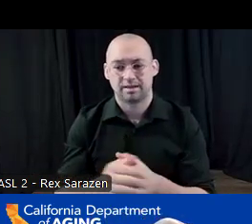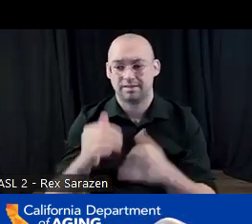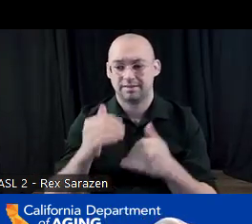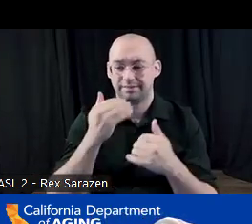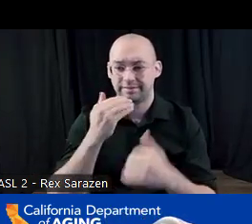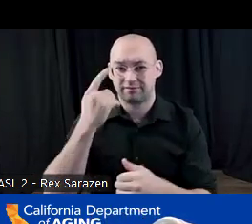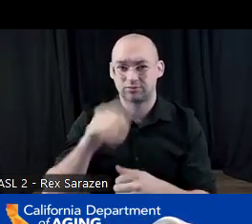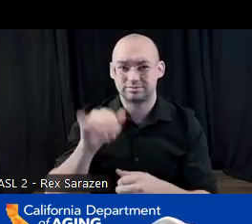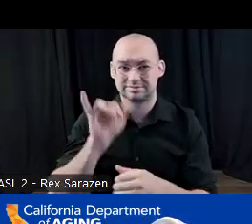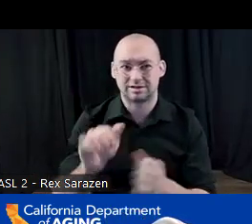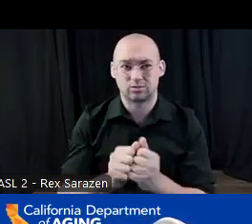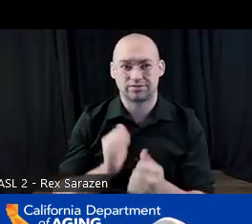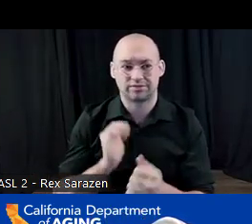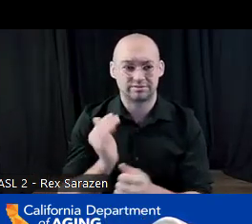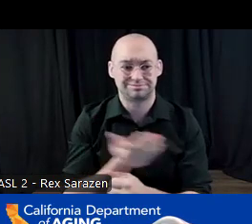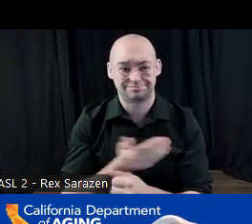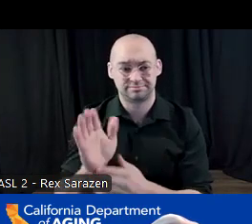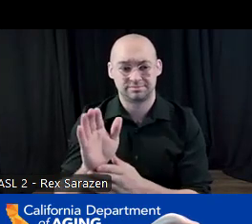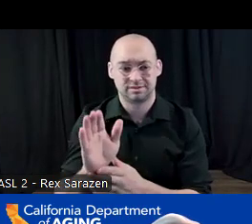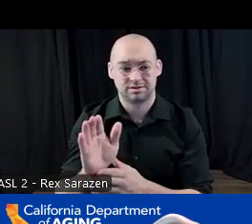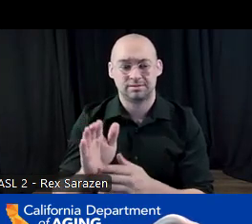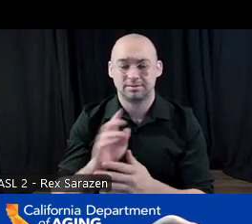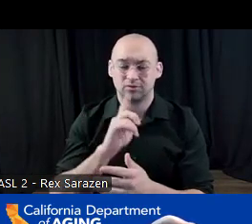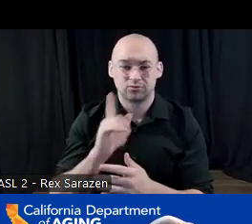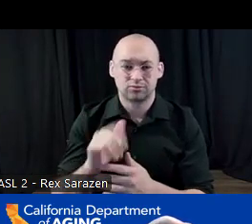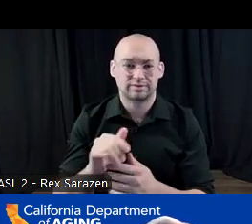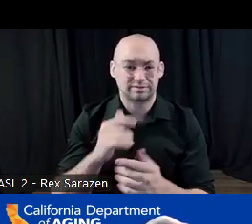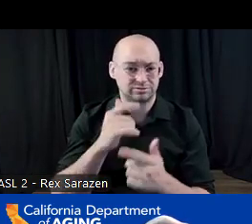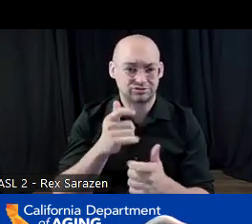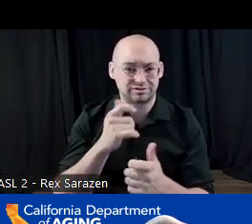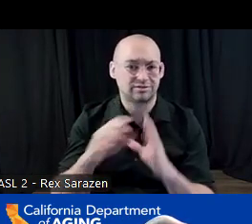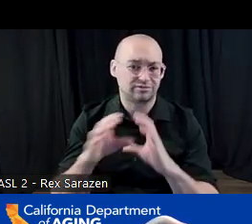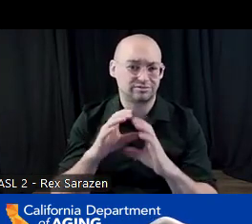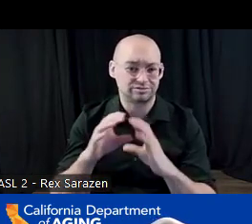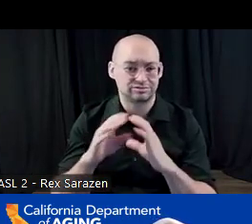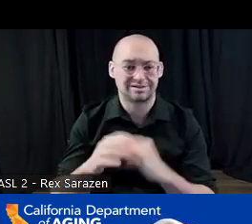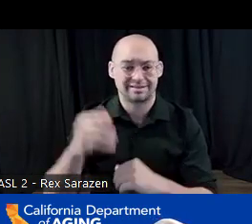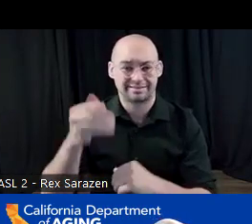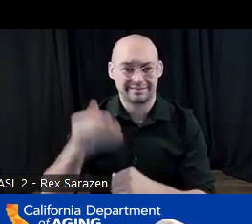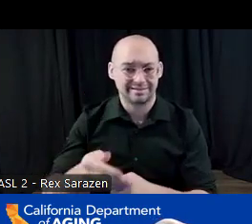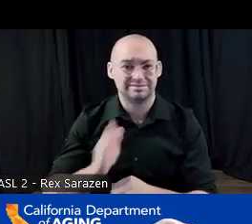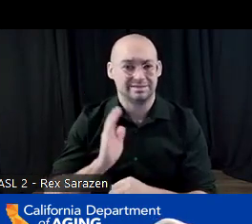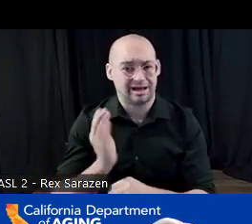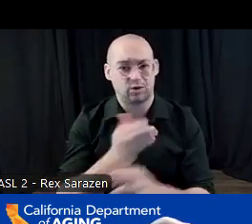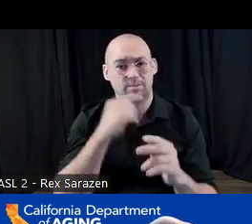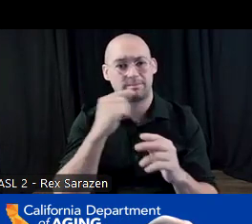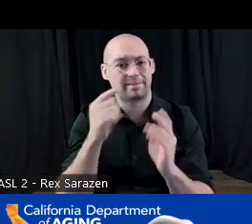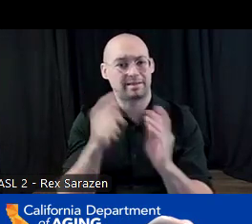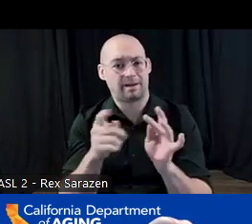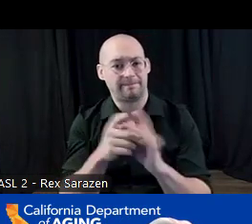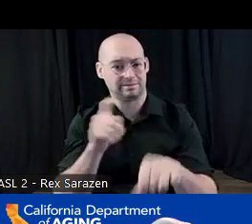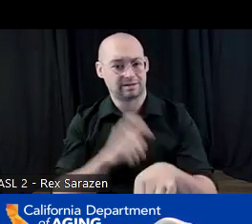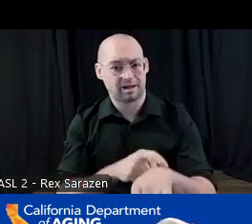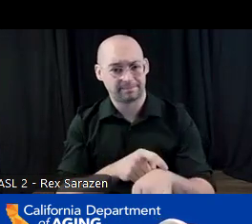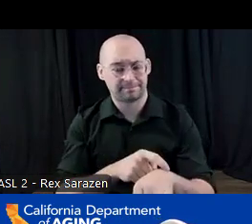been a really illuminating conversation. This is our public comment period.